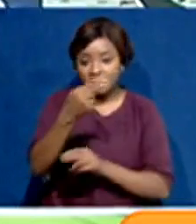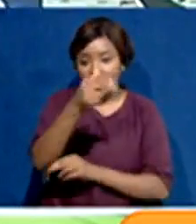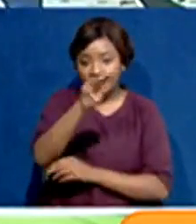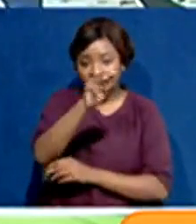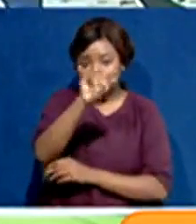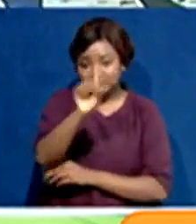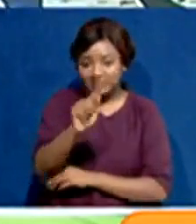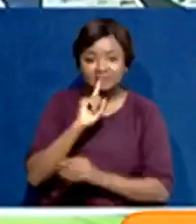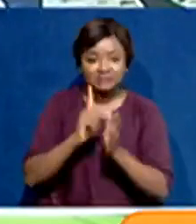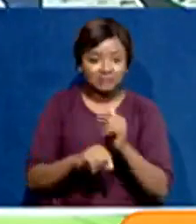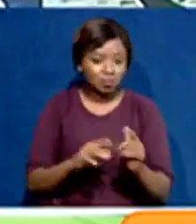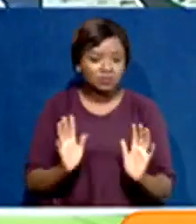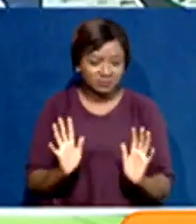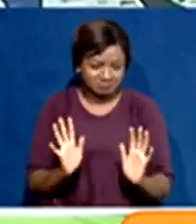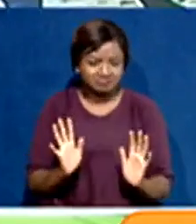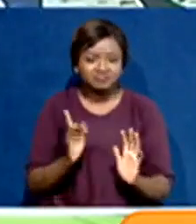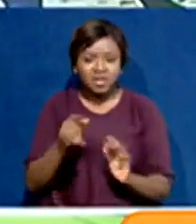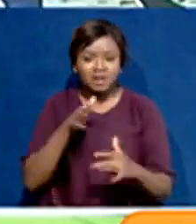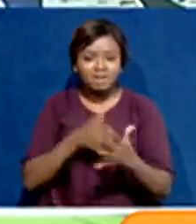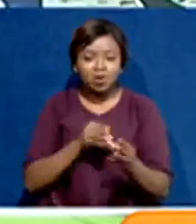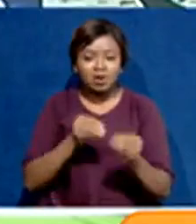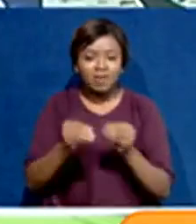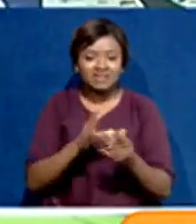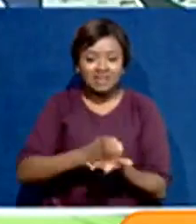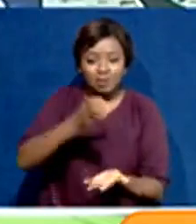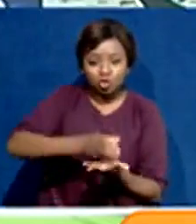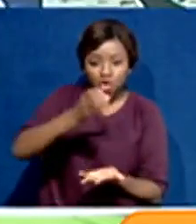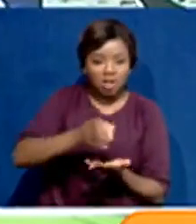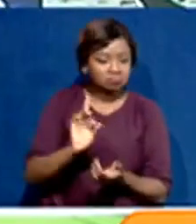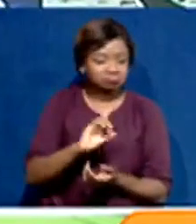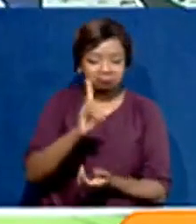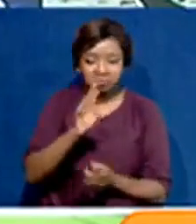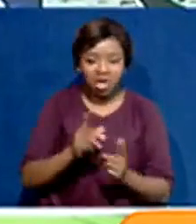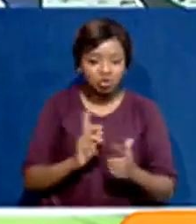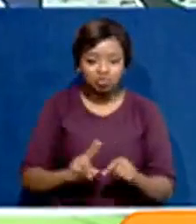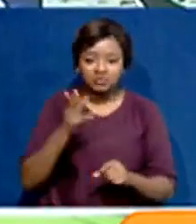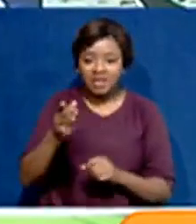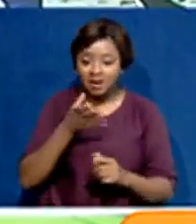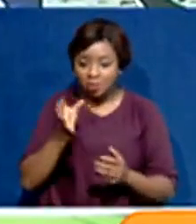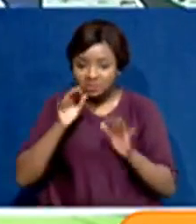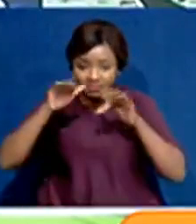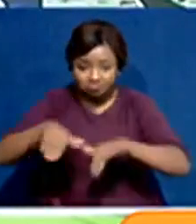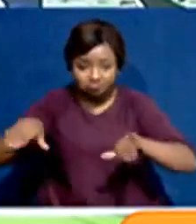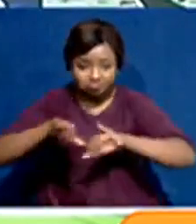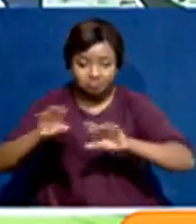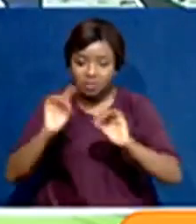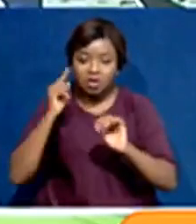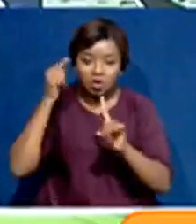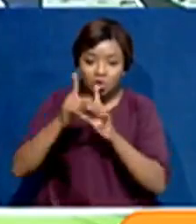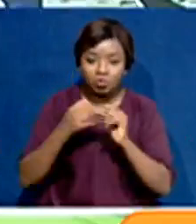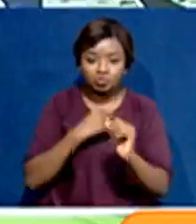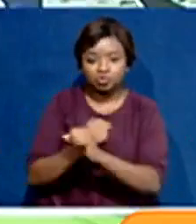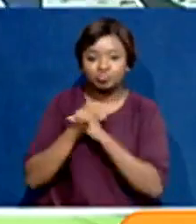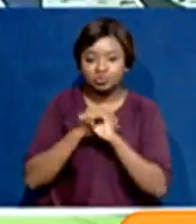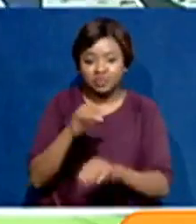Mwaguya also announced the ban on the use of plastic bottles at the beach to conserve the environment.